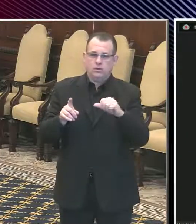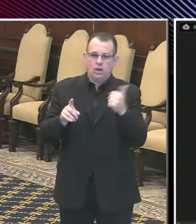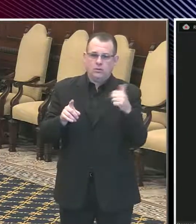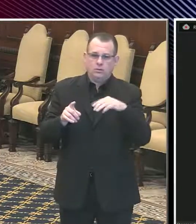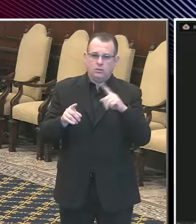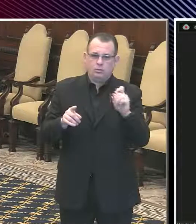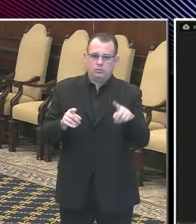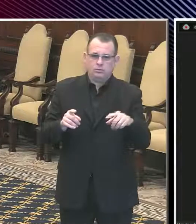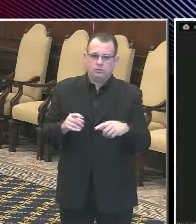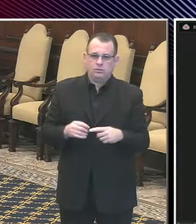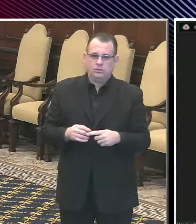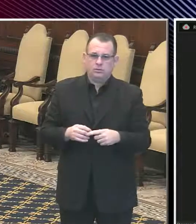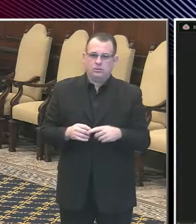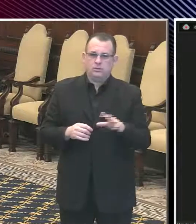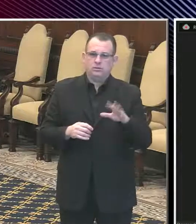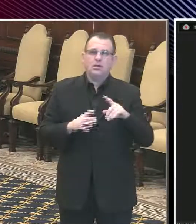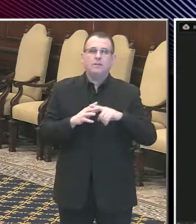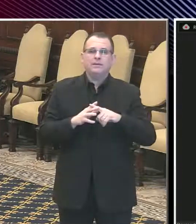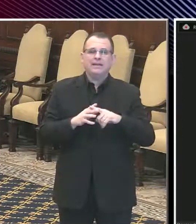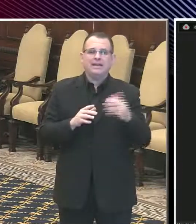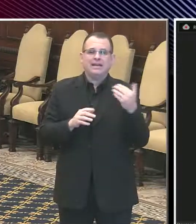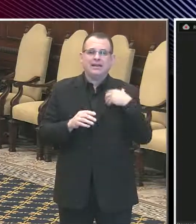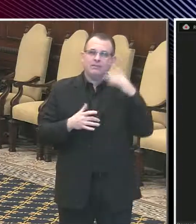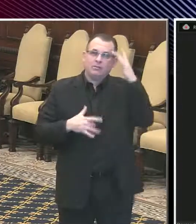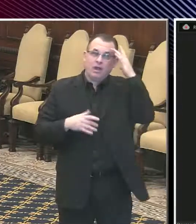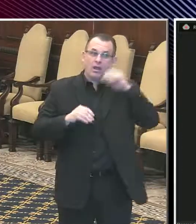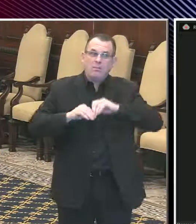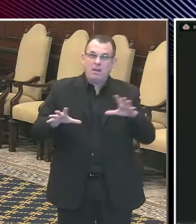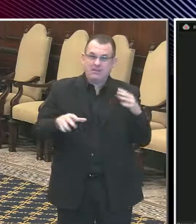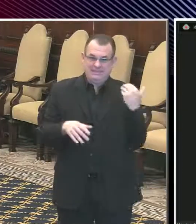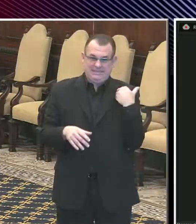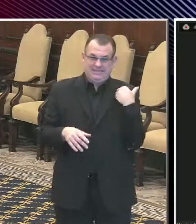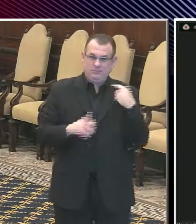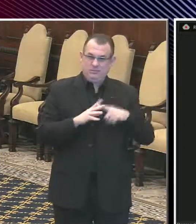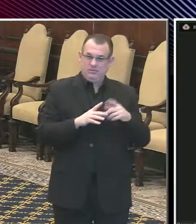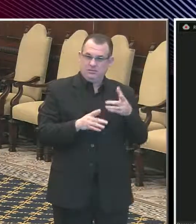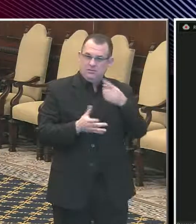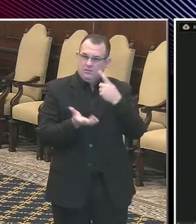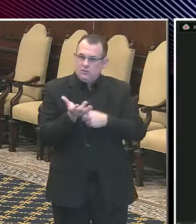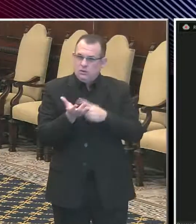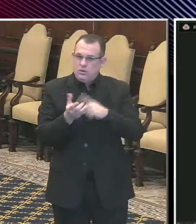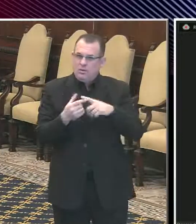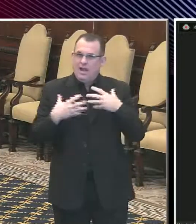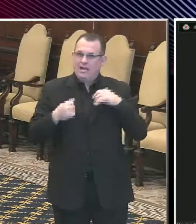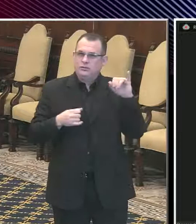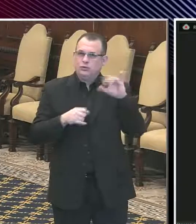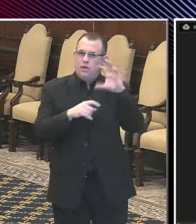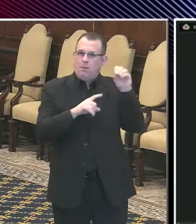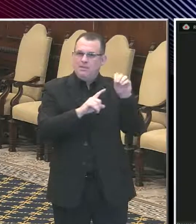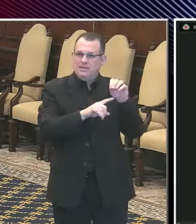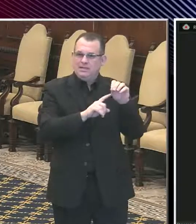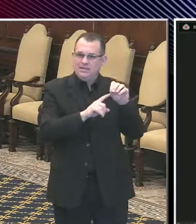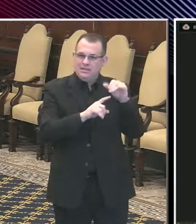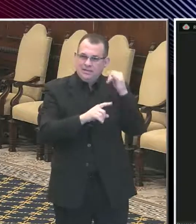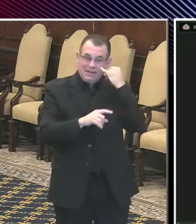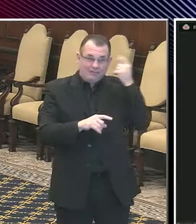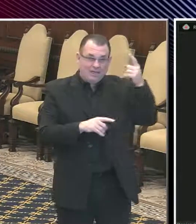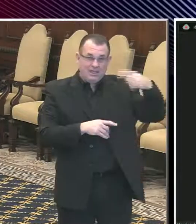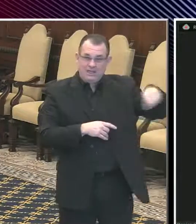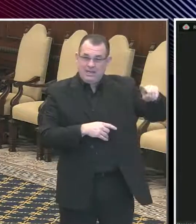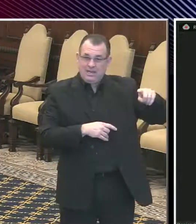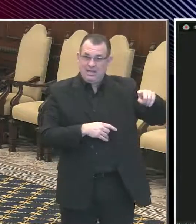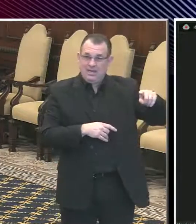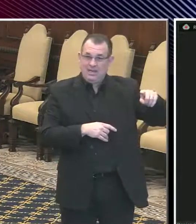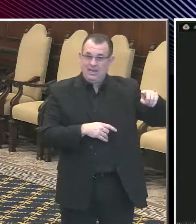the beginning of the pandemic, there was a little discussion about health insurance companies and whether or not they'd be able to bear the cost for this testing.